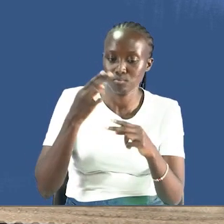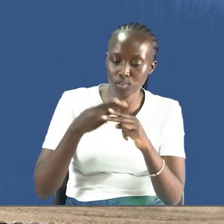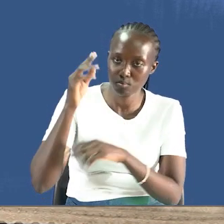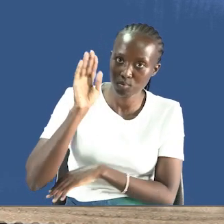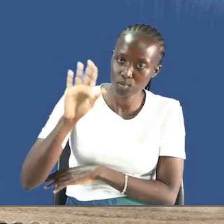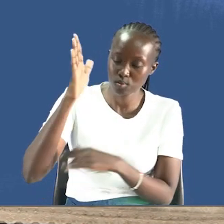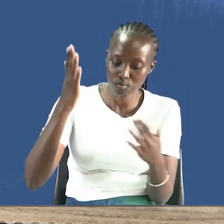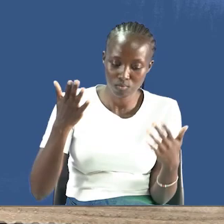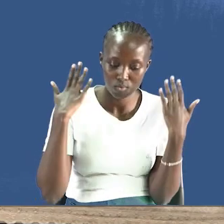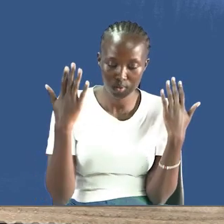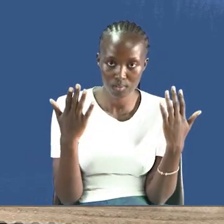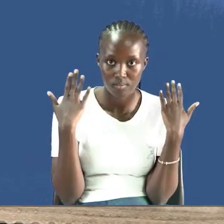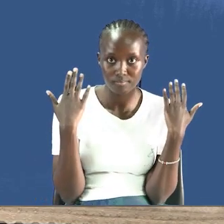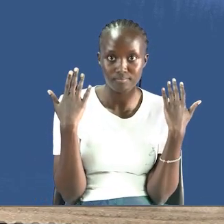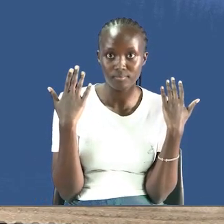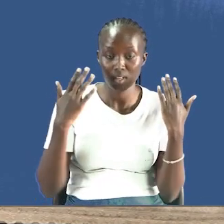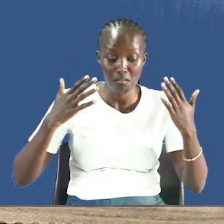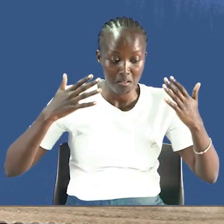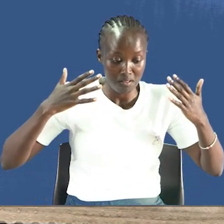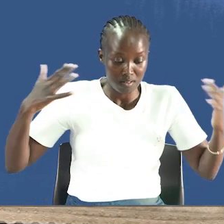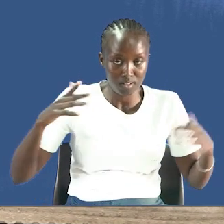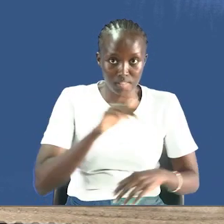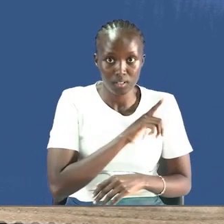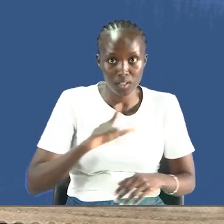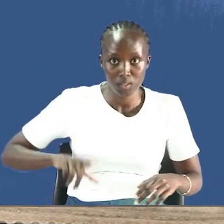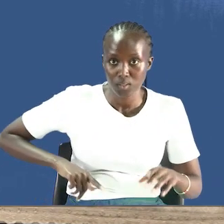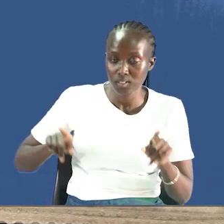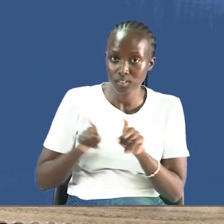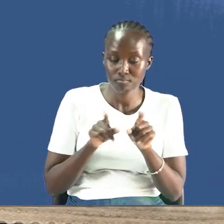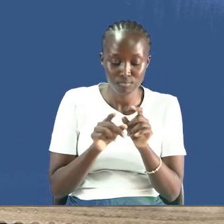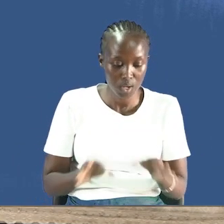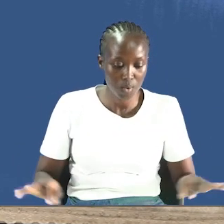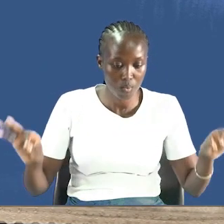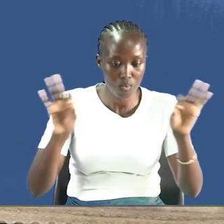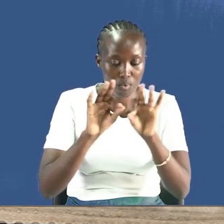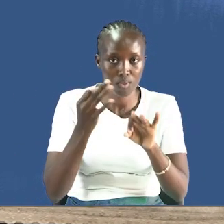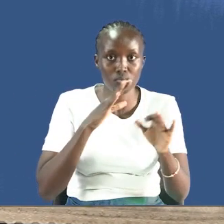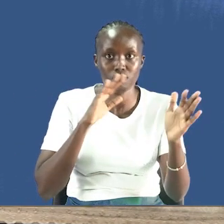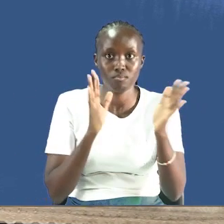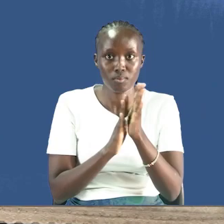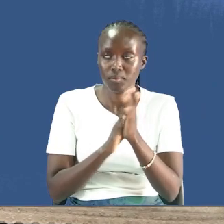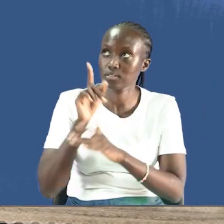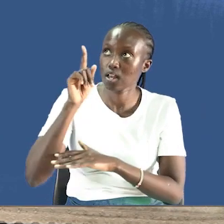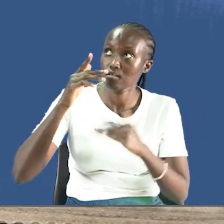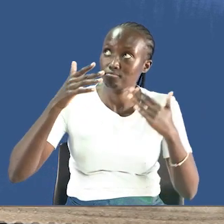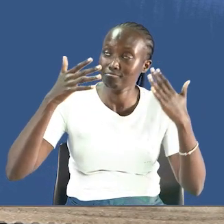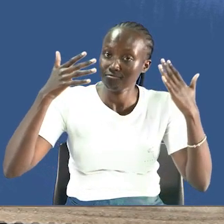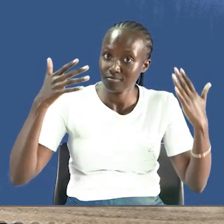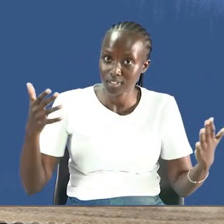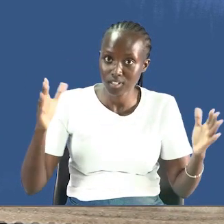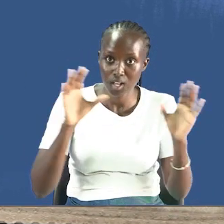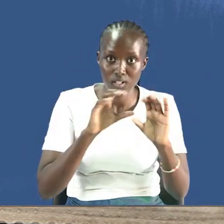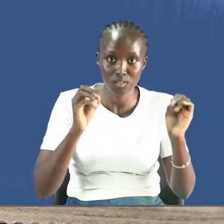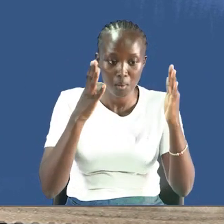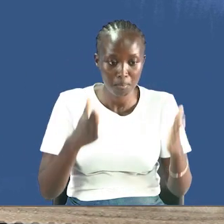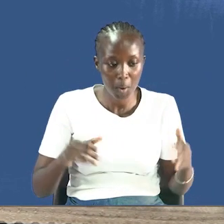forever and ever. Great is the Lord and most worthy of praise. His greatness no one